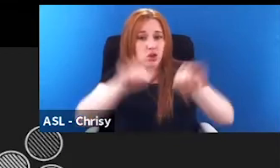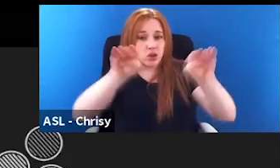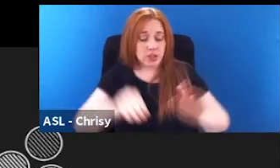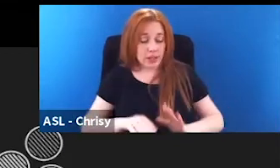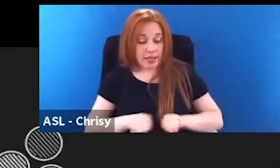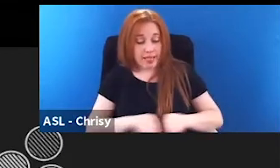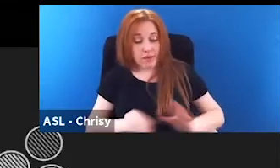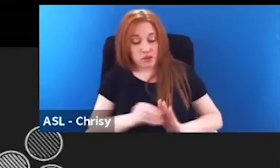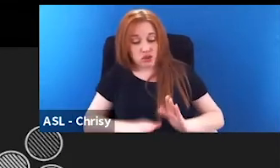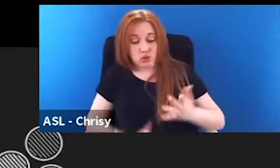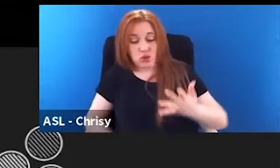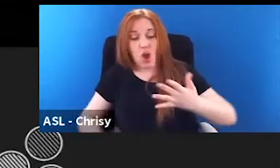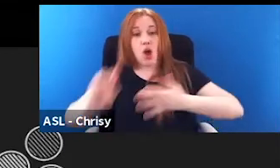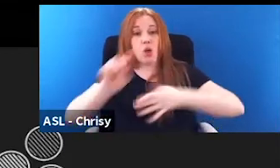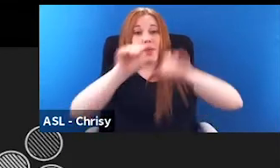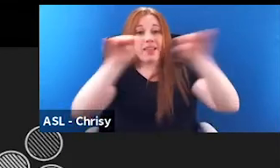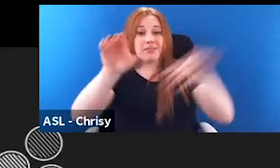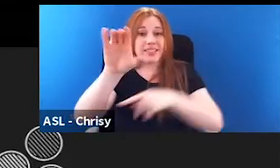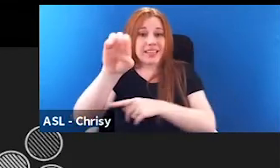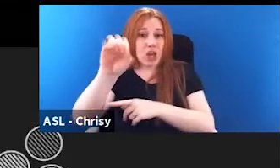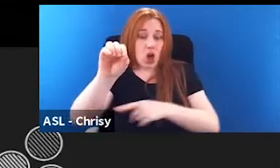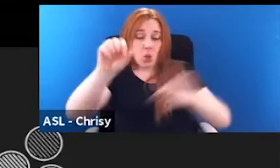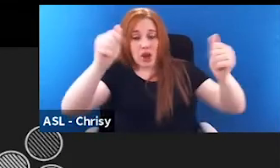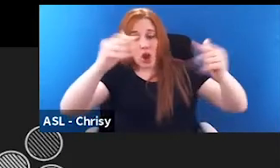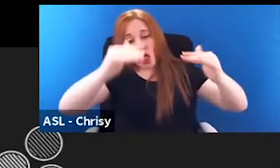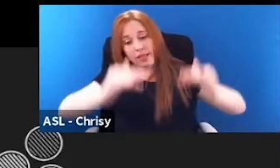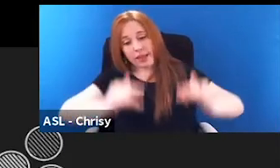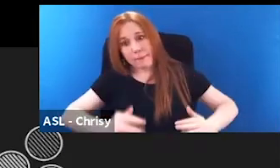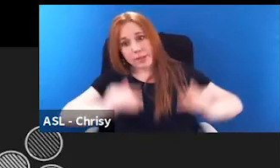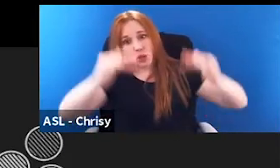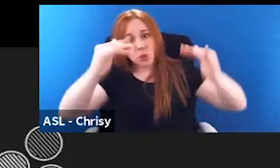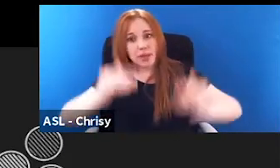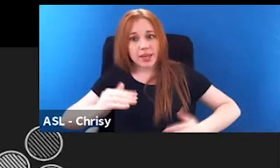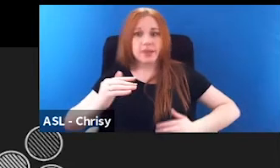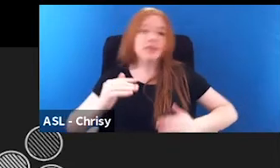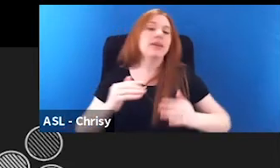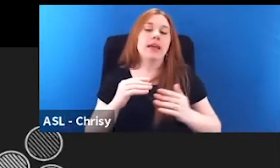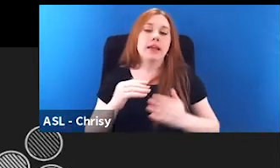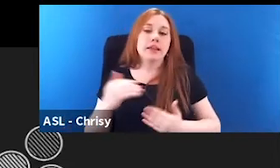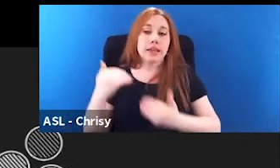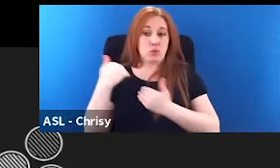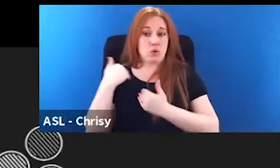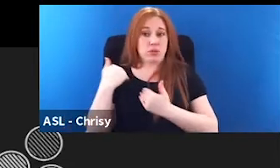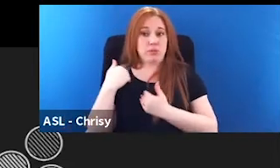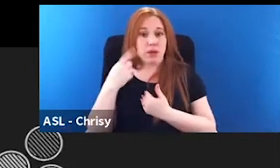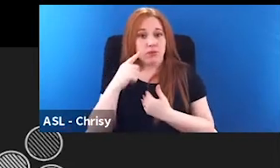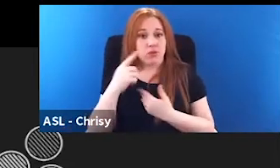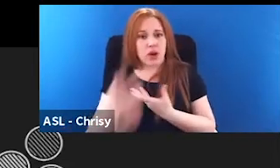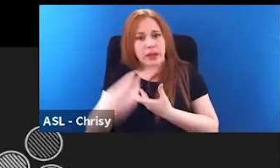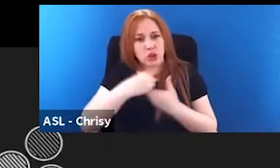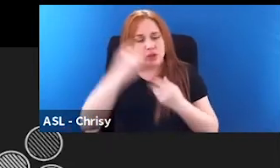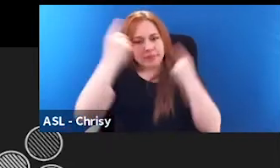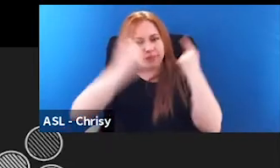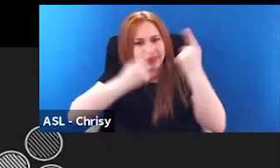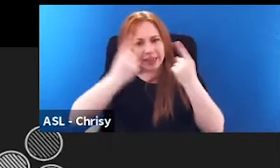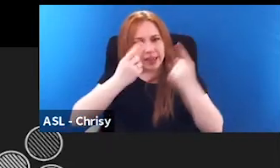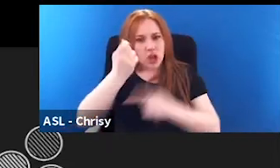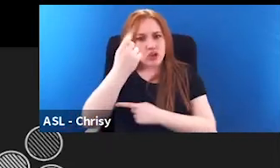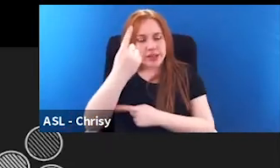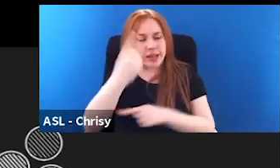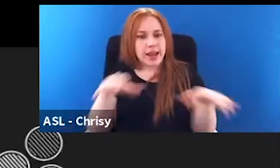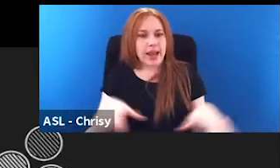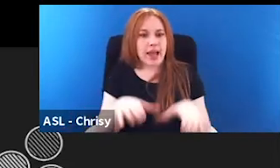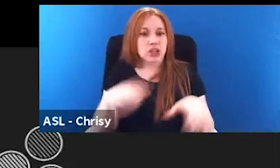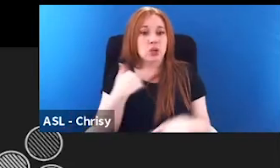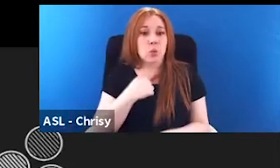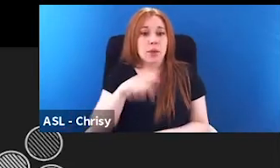CEOs and everyone in between, that hold us responsible for inclusive thinking, understanding, and action. We must